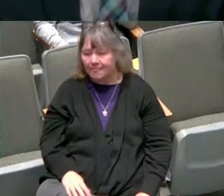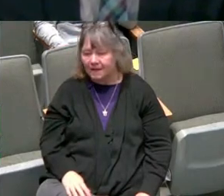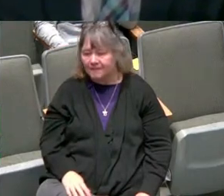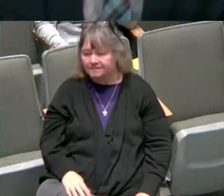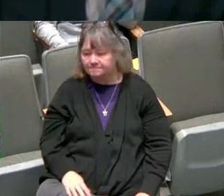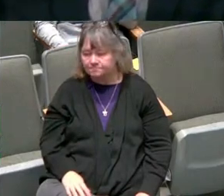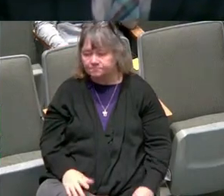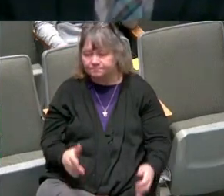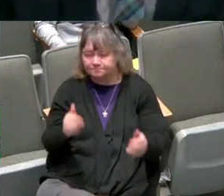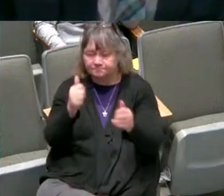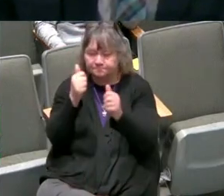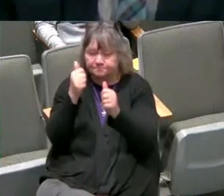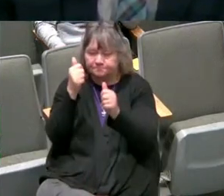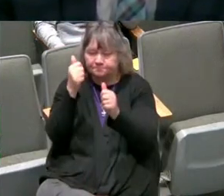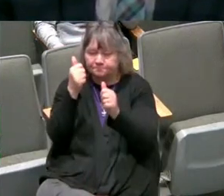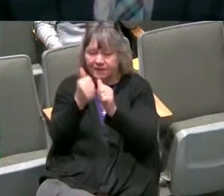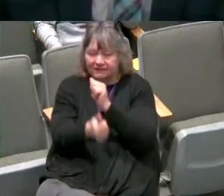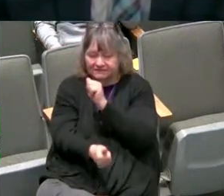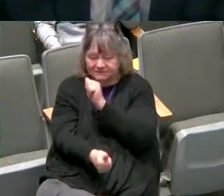the article